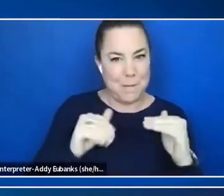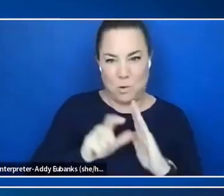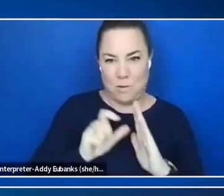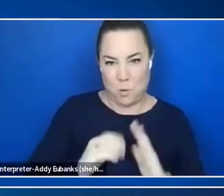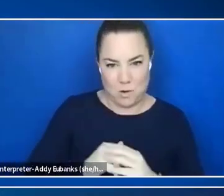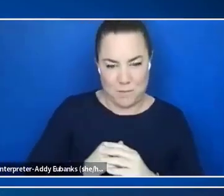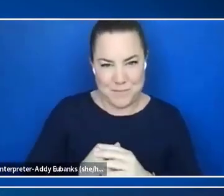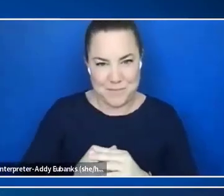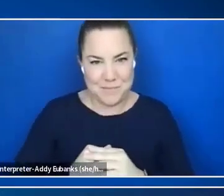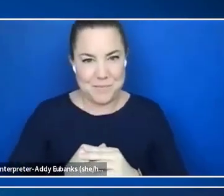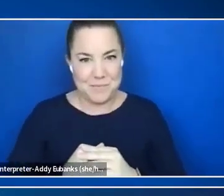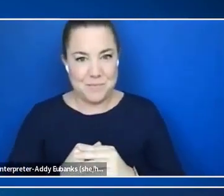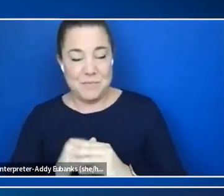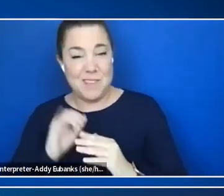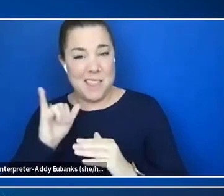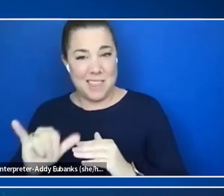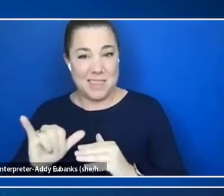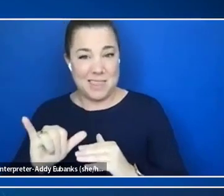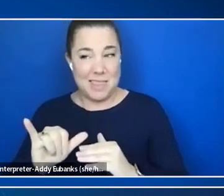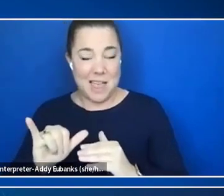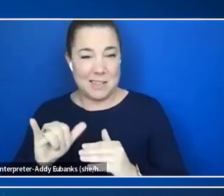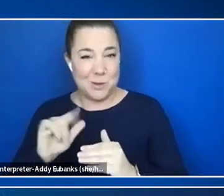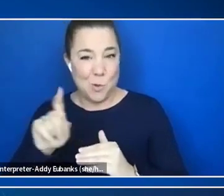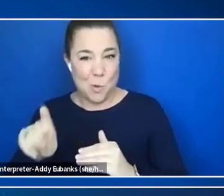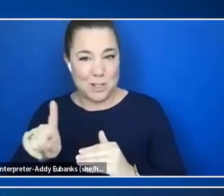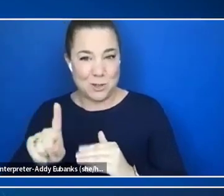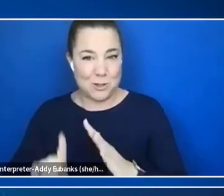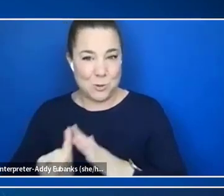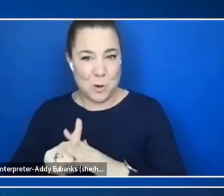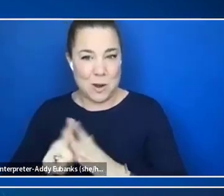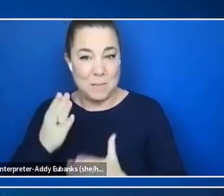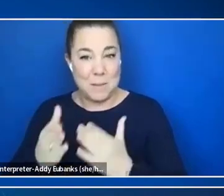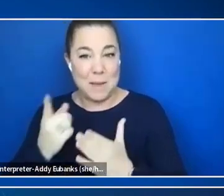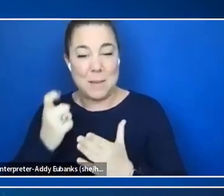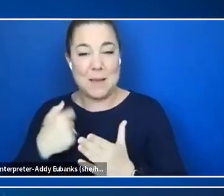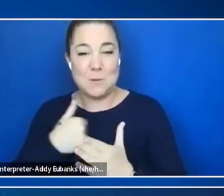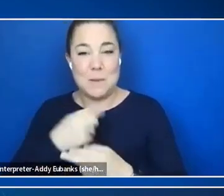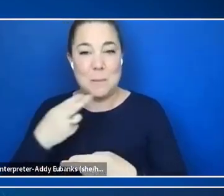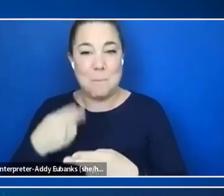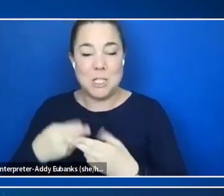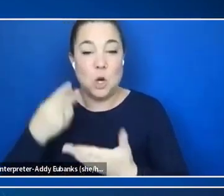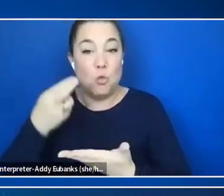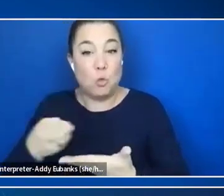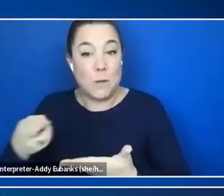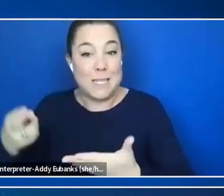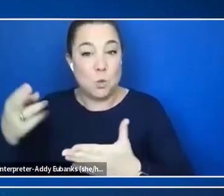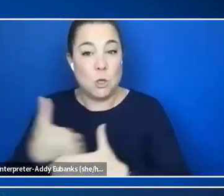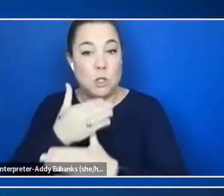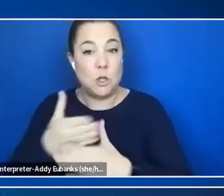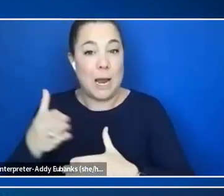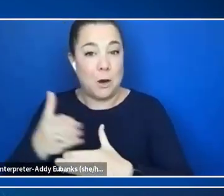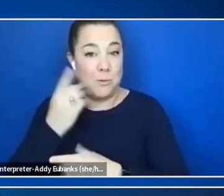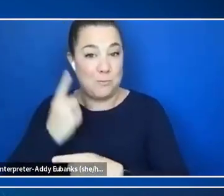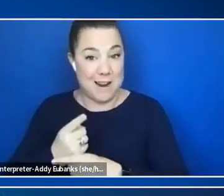Right, and that could be inspired by the question because we said resource sharing, right, is shifting.